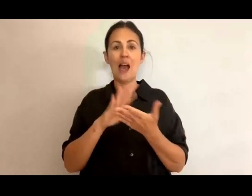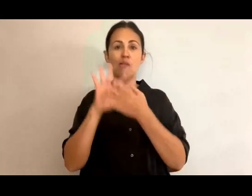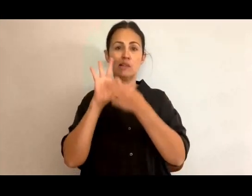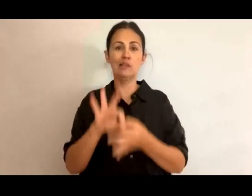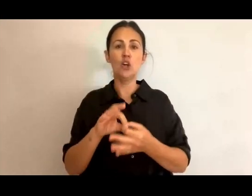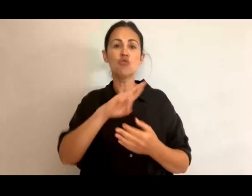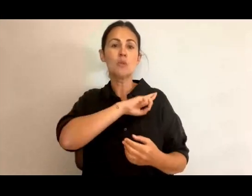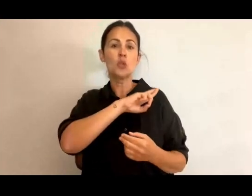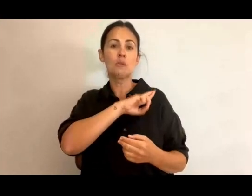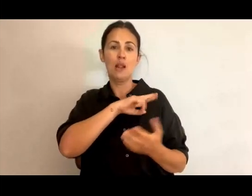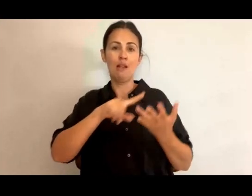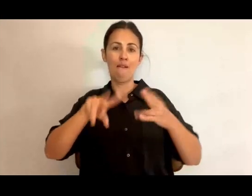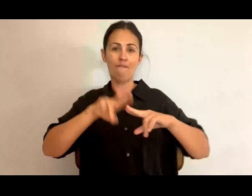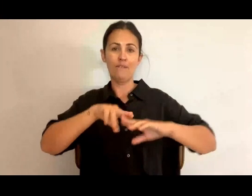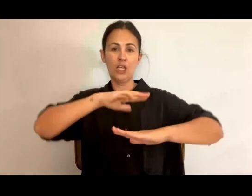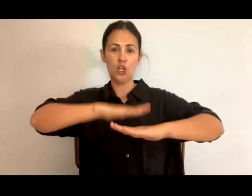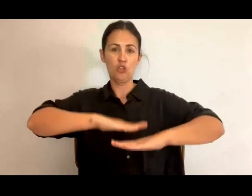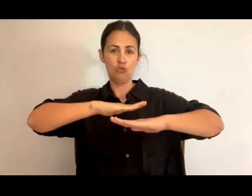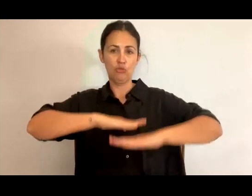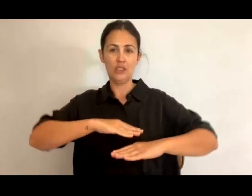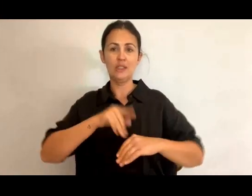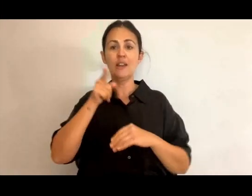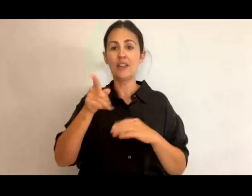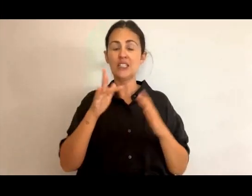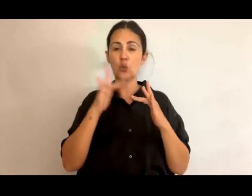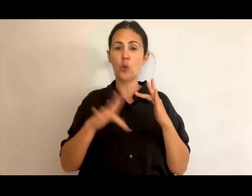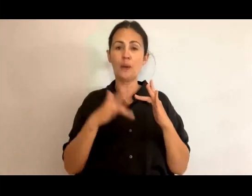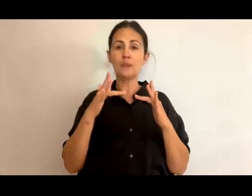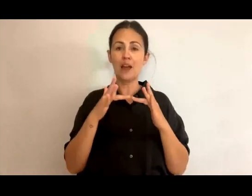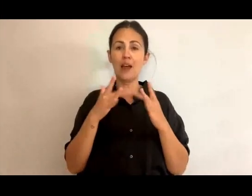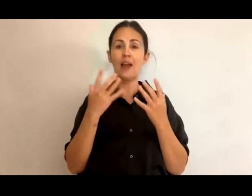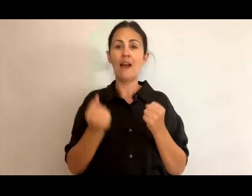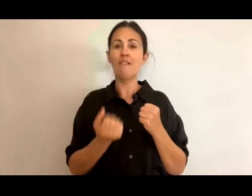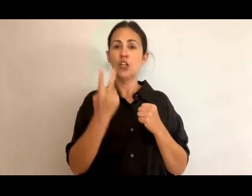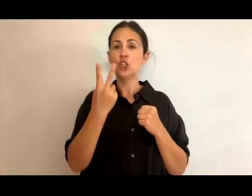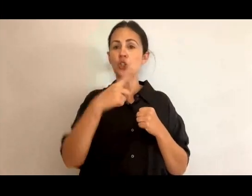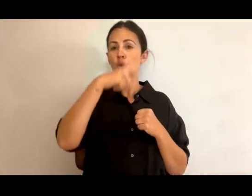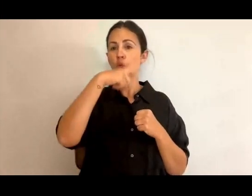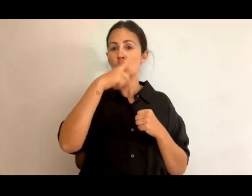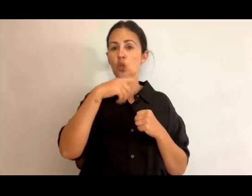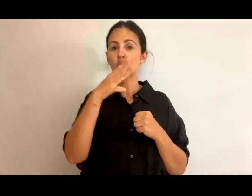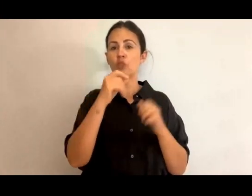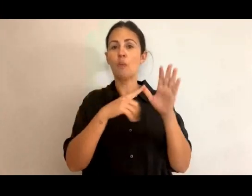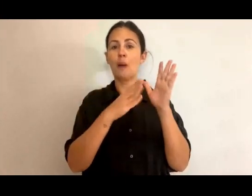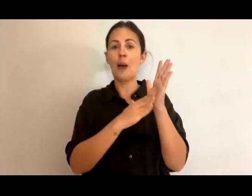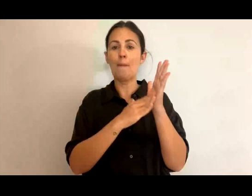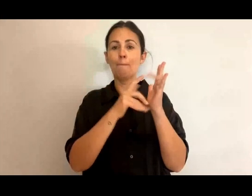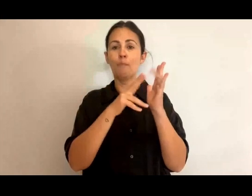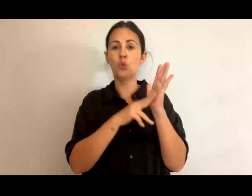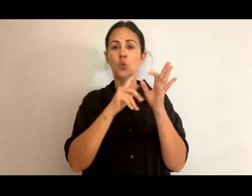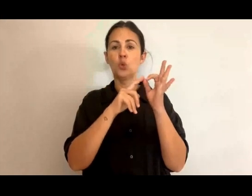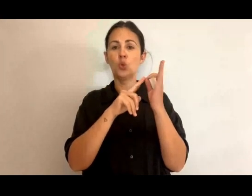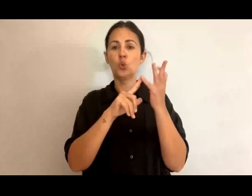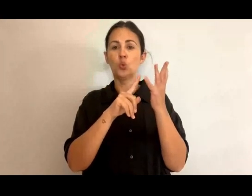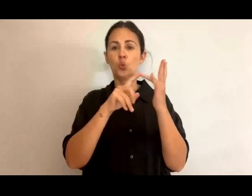Moving Image website, you've got the work Two Girls from Amunguna, and it's based on the works of two senior artists,